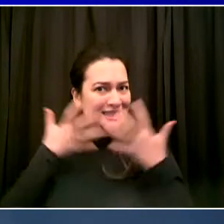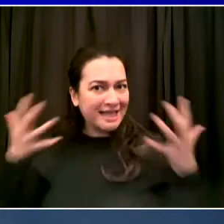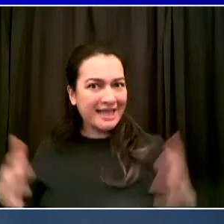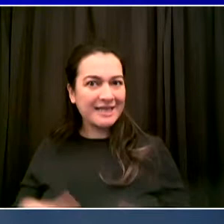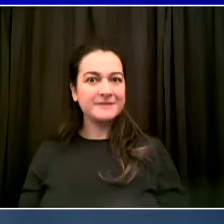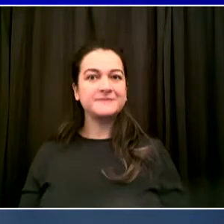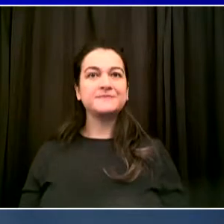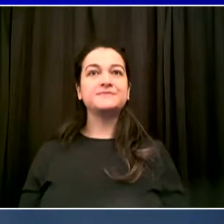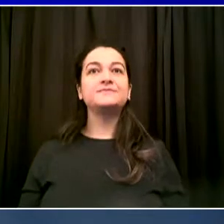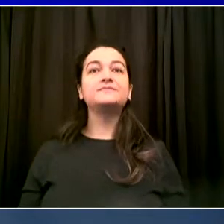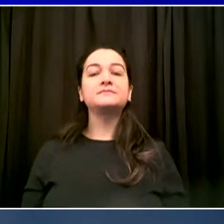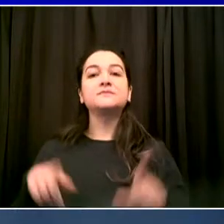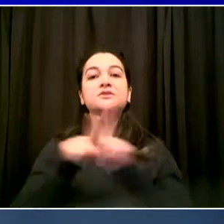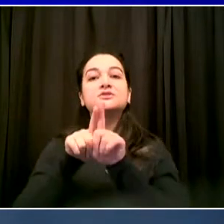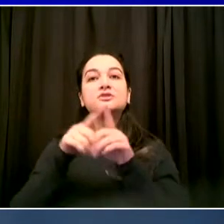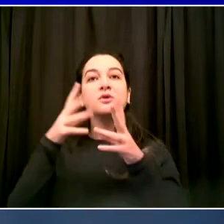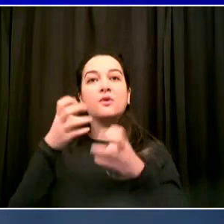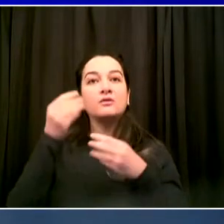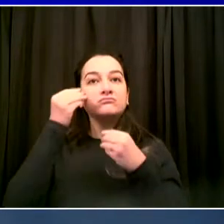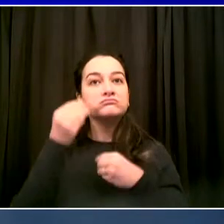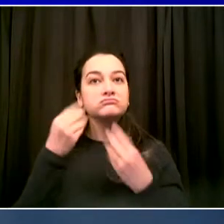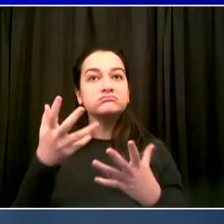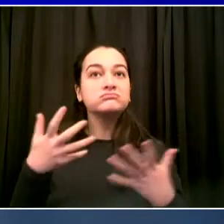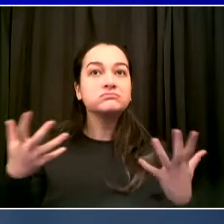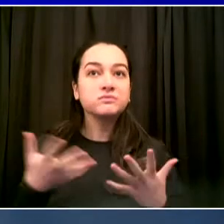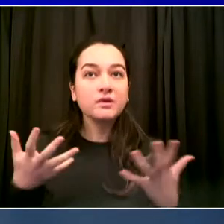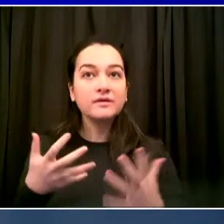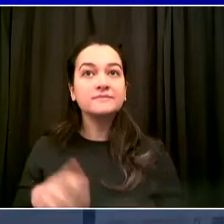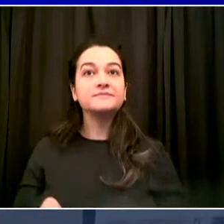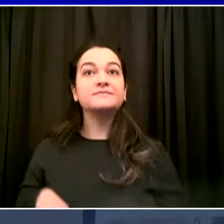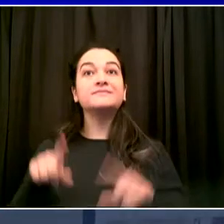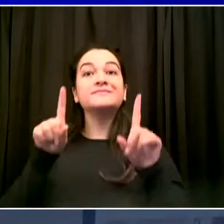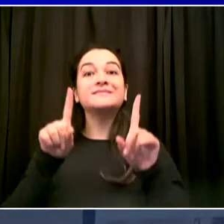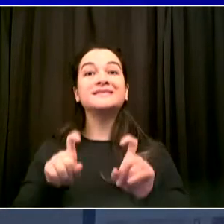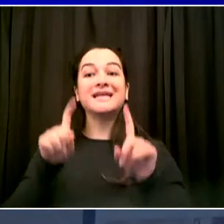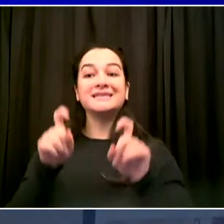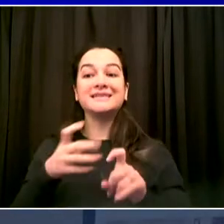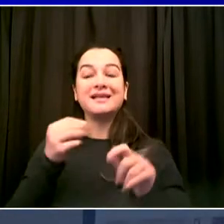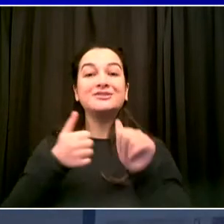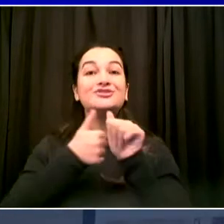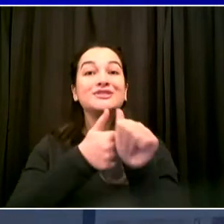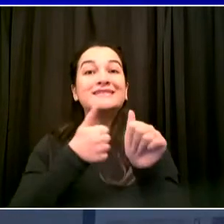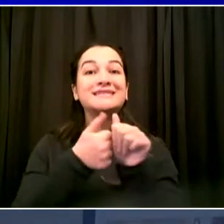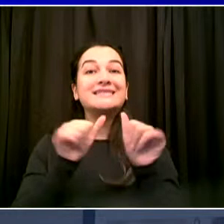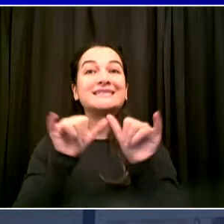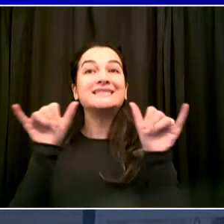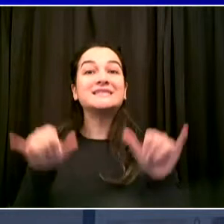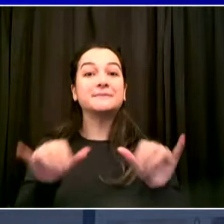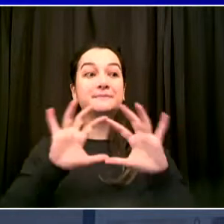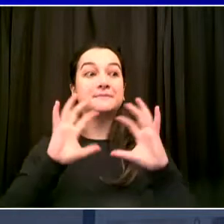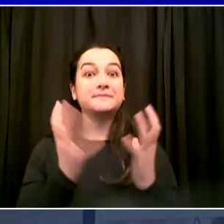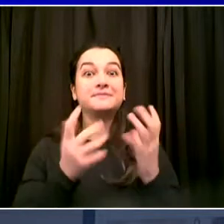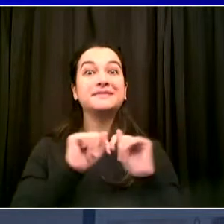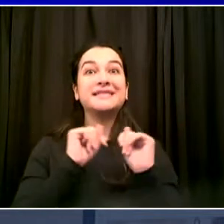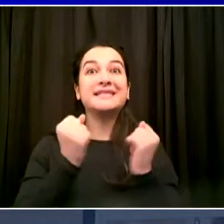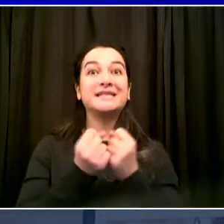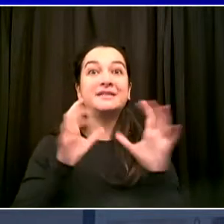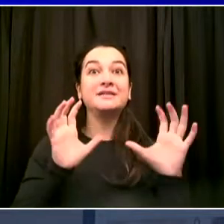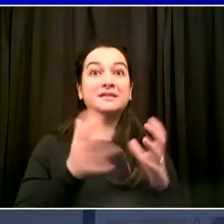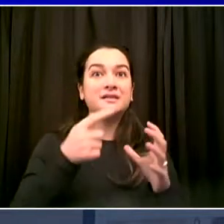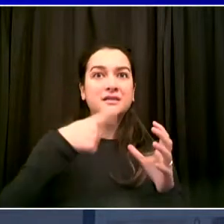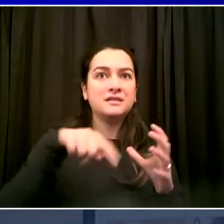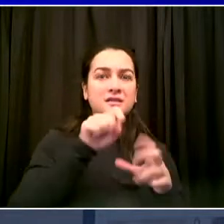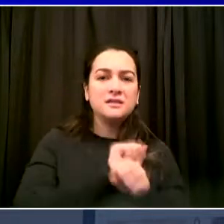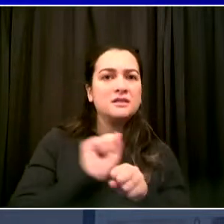want to talk about from our Test and Trace team. And Test and Trace has done a remarkable job. The strongest, biggest Test and Trace team in the entire United States,